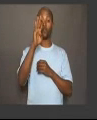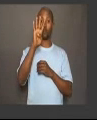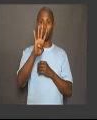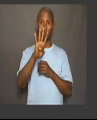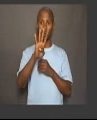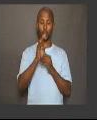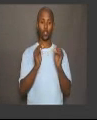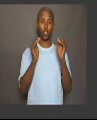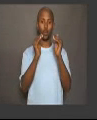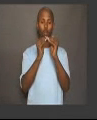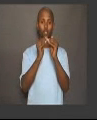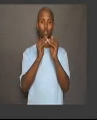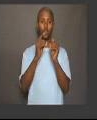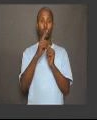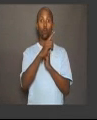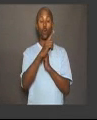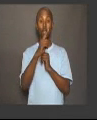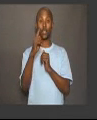4 equals